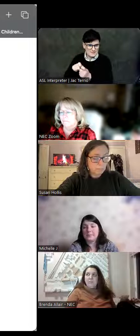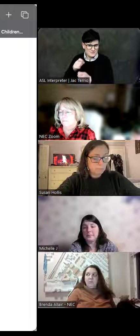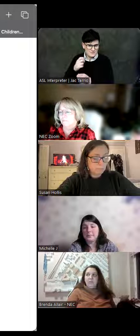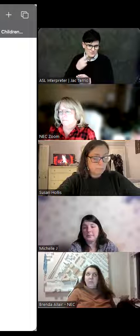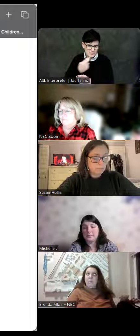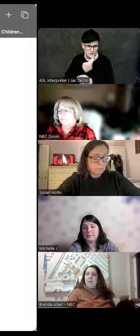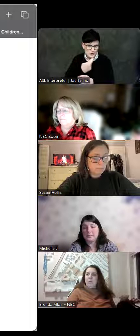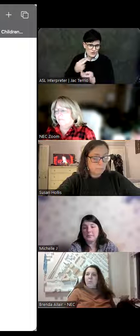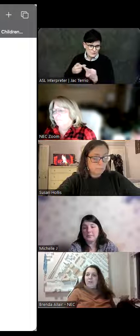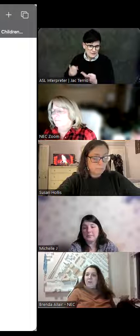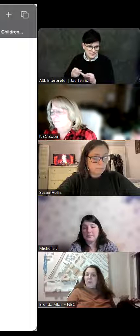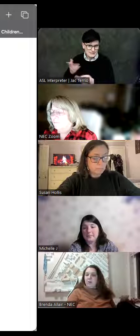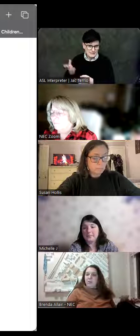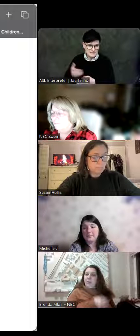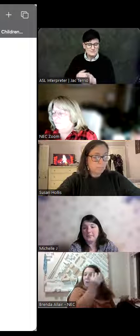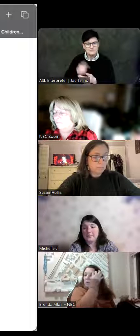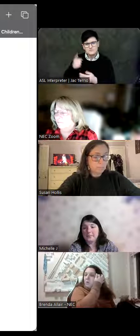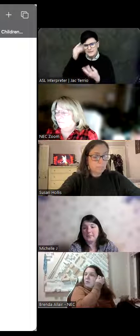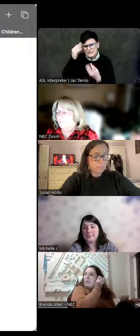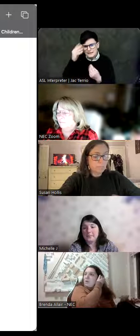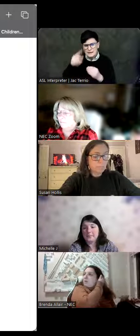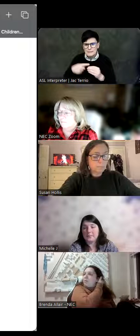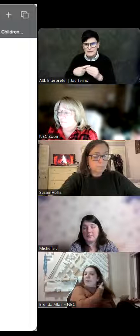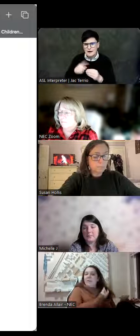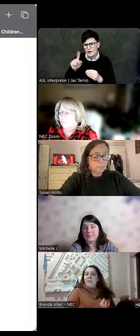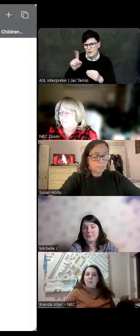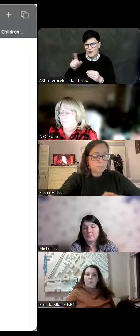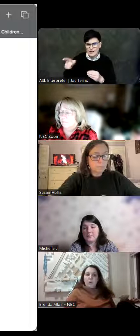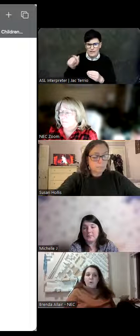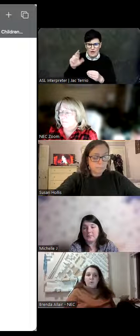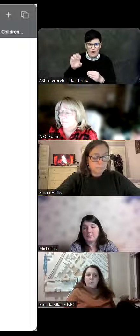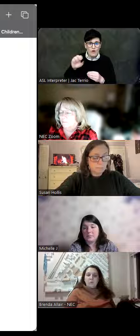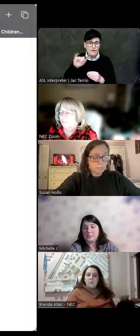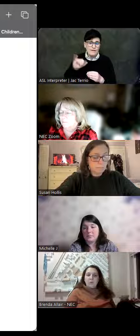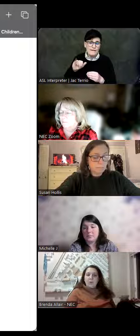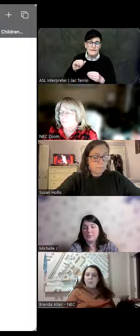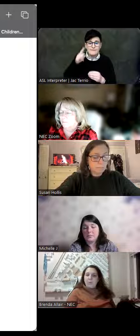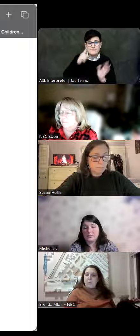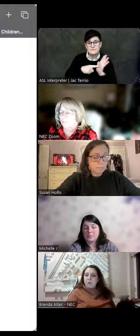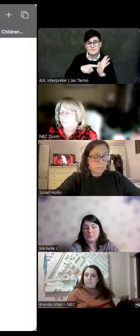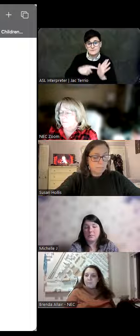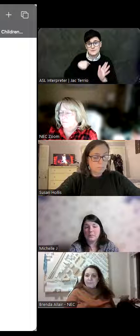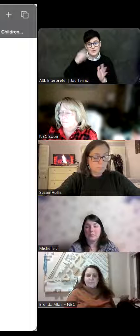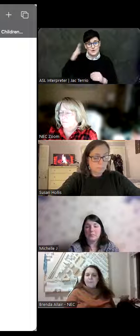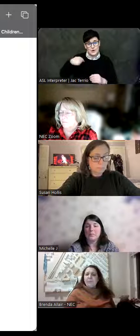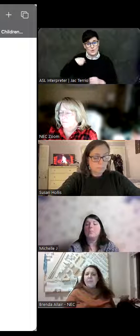And thinking about where they are. So I know, for example, we go to